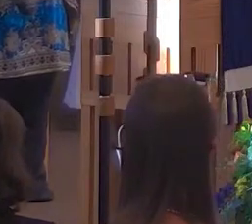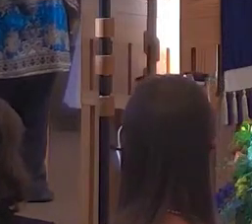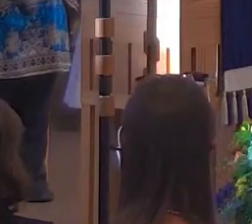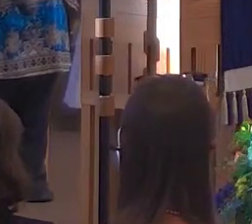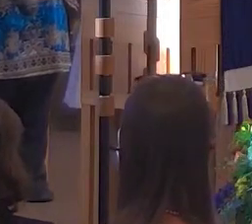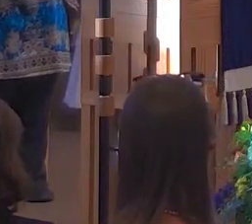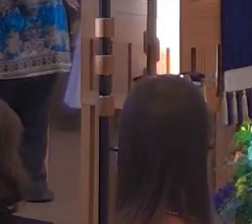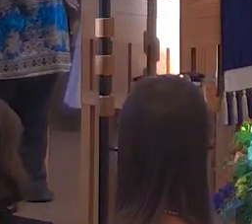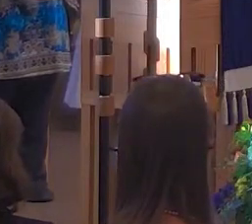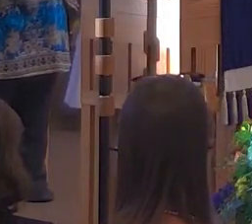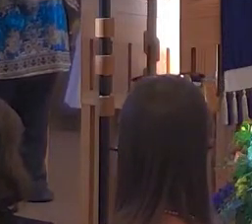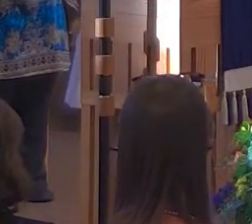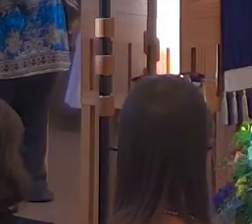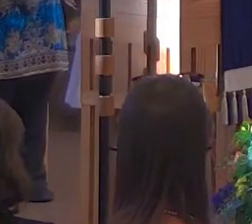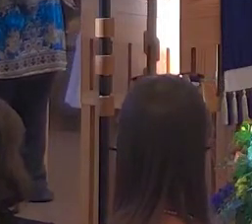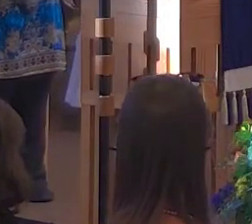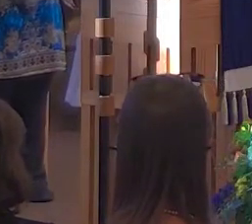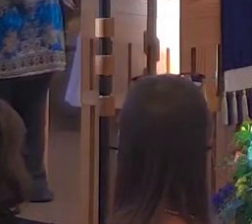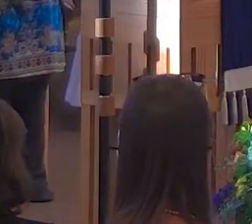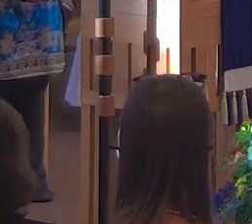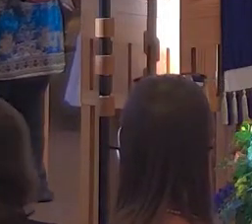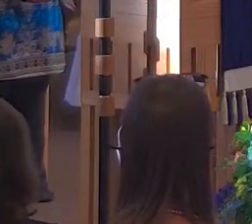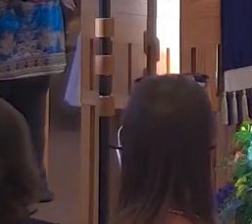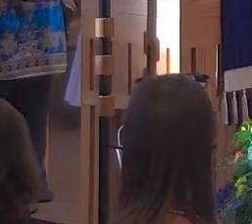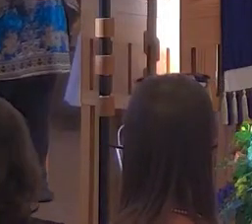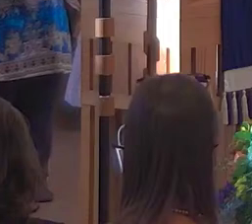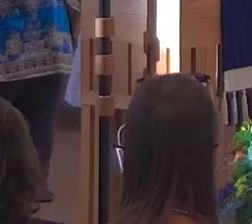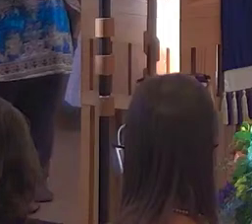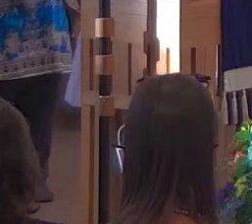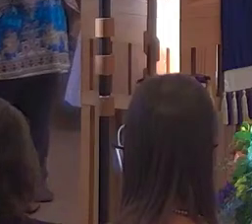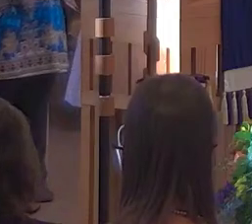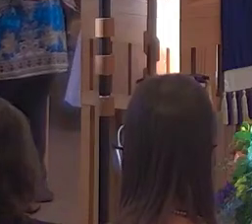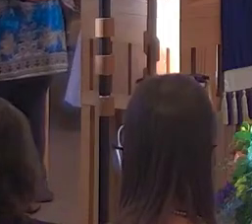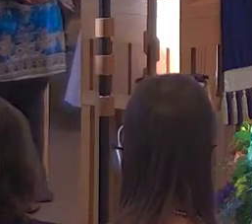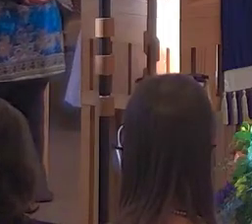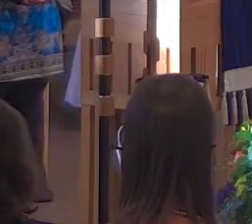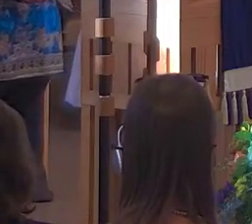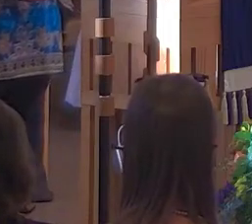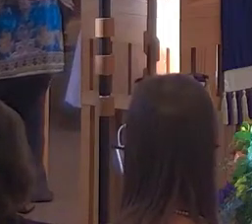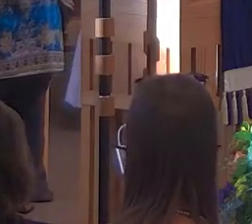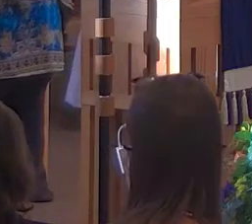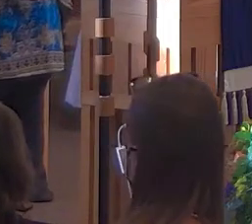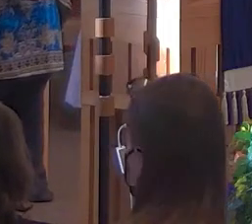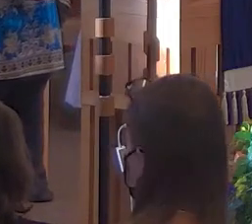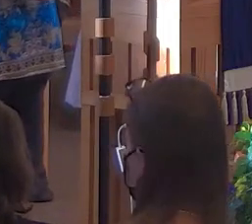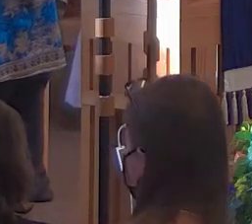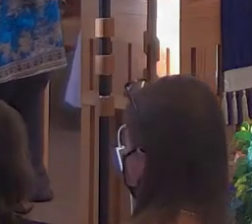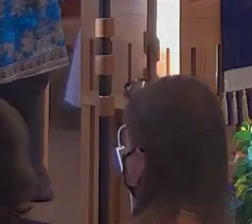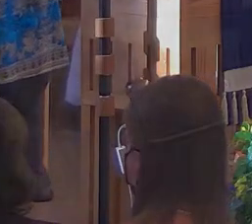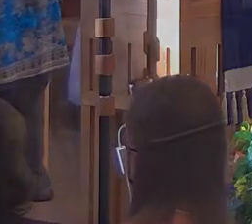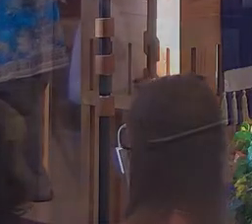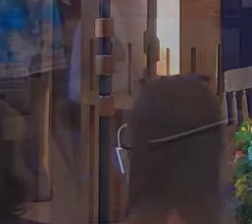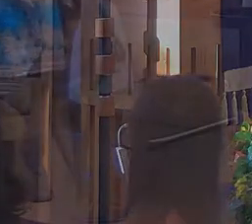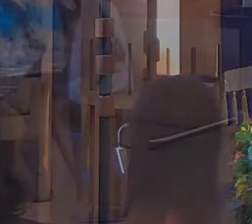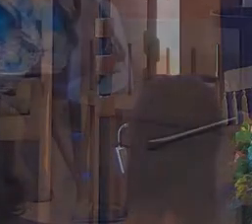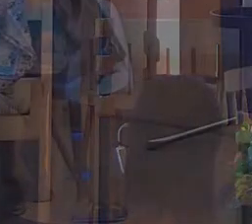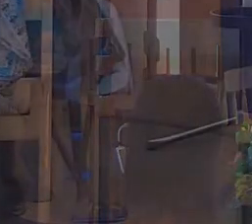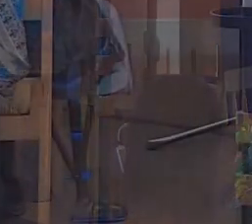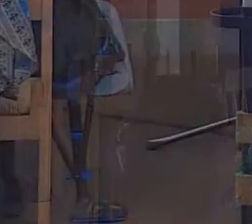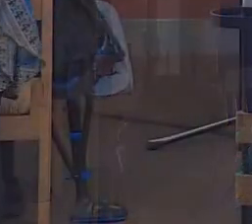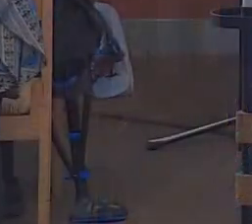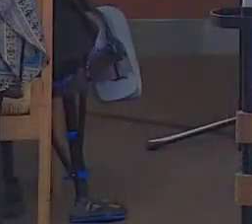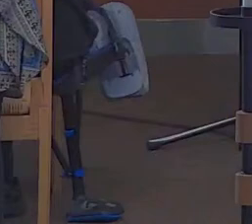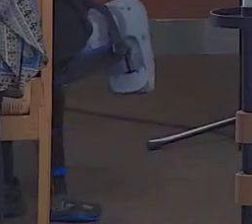I'd also like to thank the concert, gospel choirs, and soloists for the music that made it easy to pray to. Amen. Thank you.